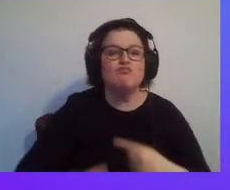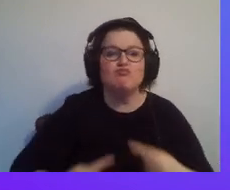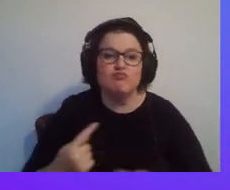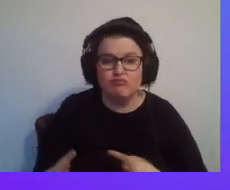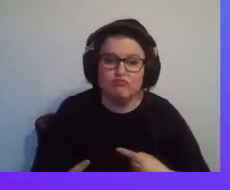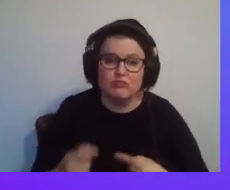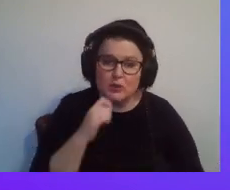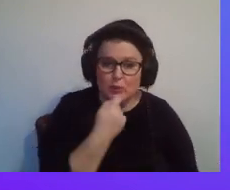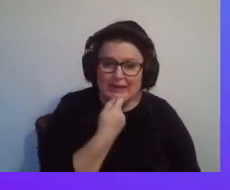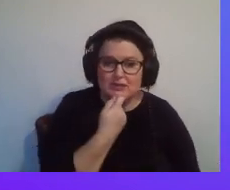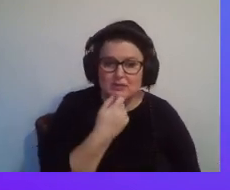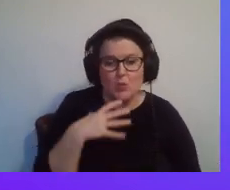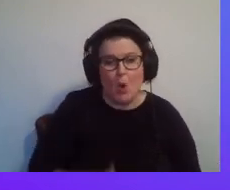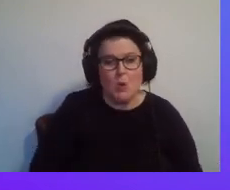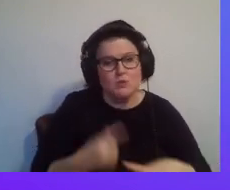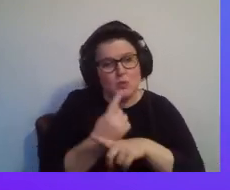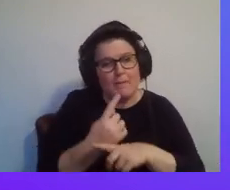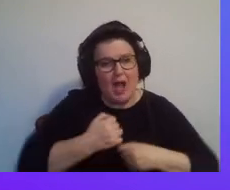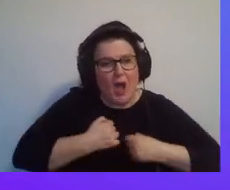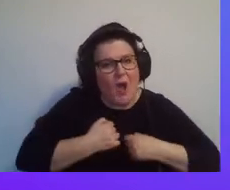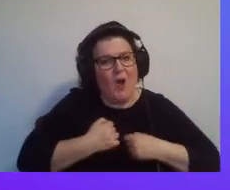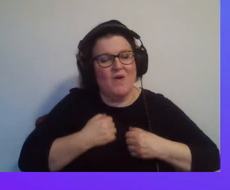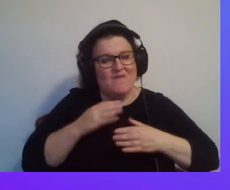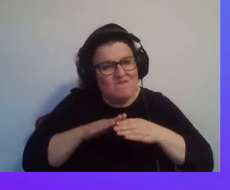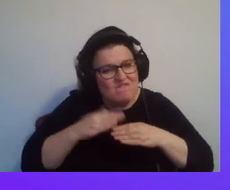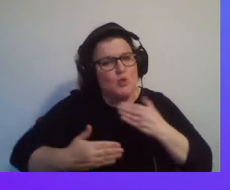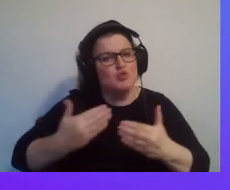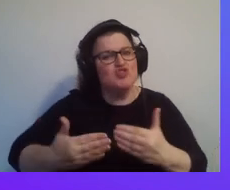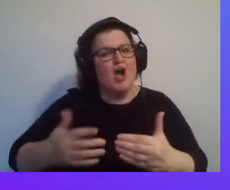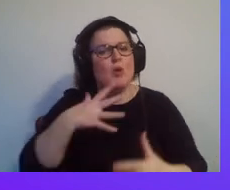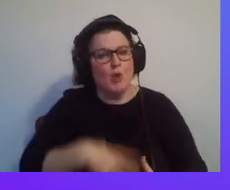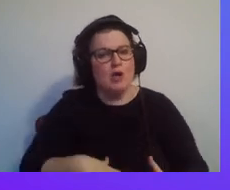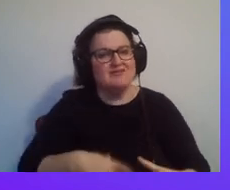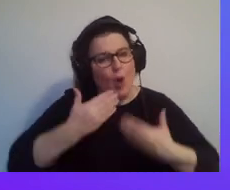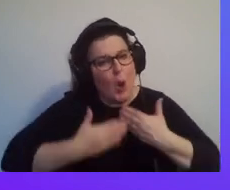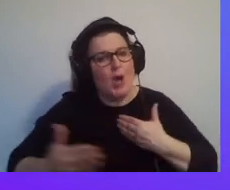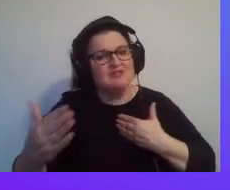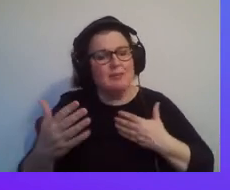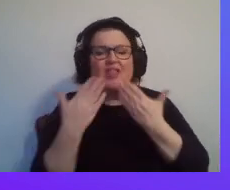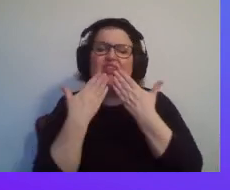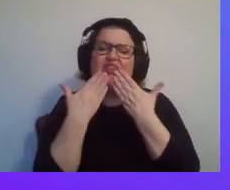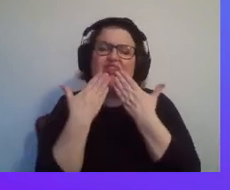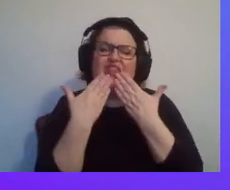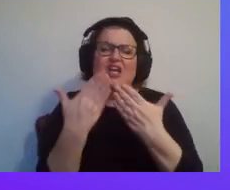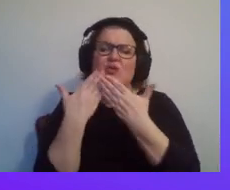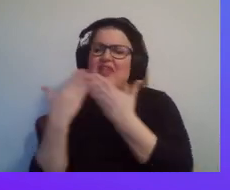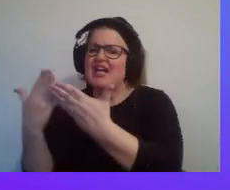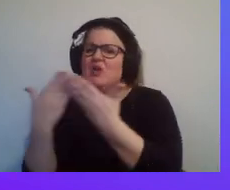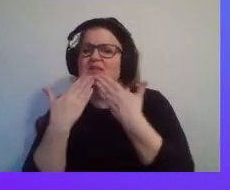be talking about our future for a very long time to come. So can I thank you all? Spread the